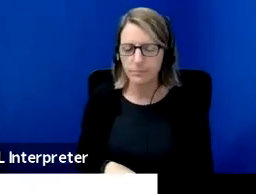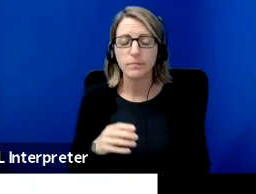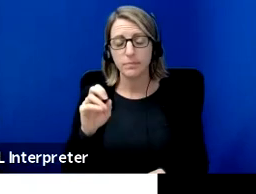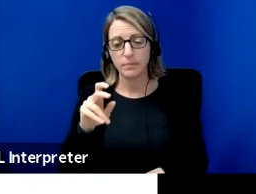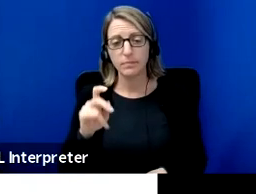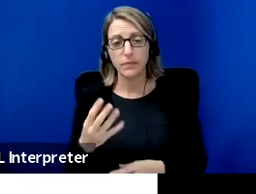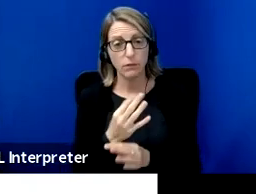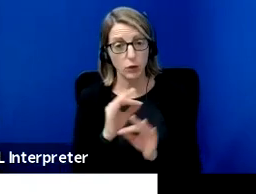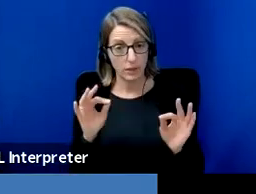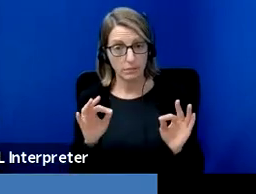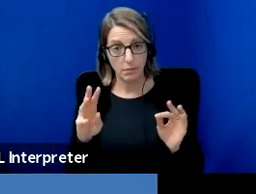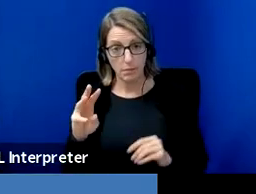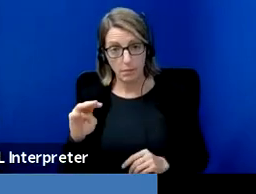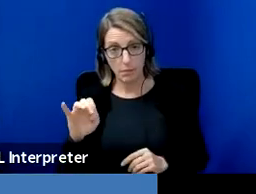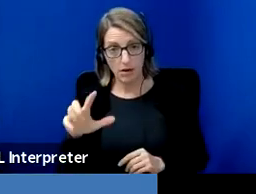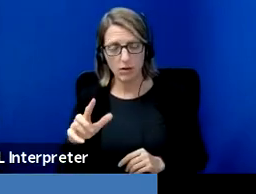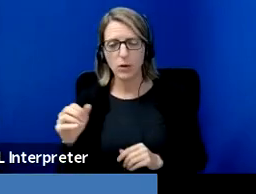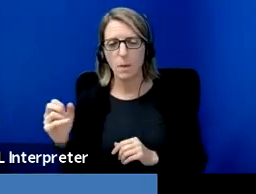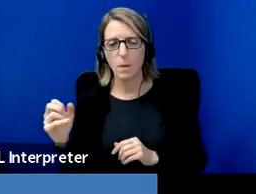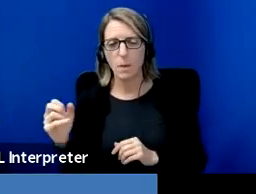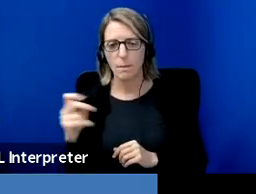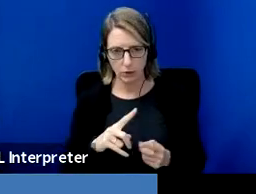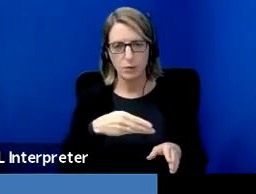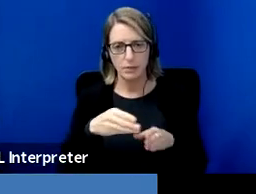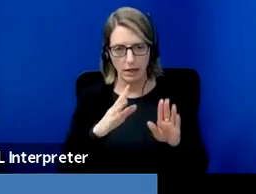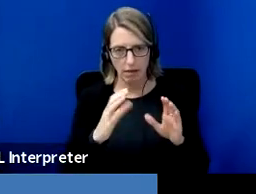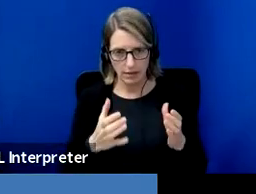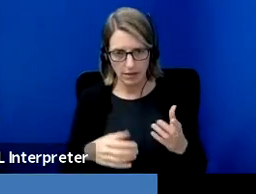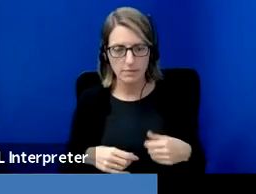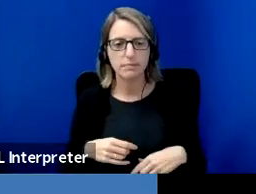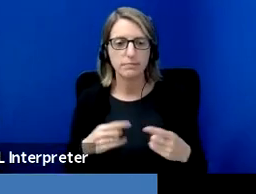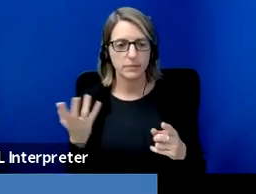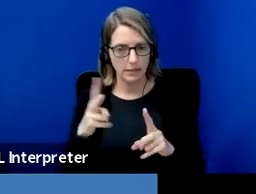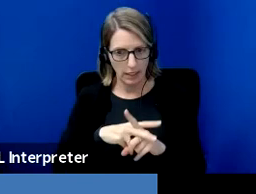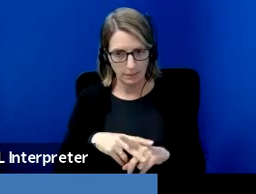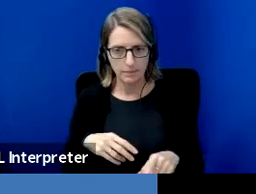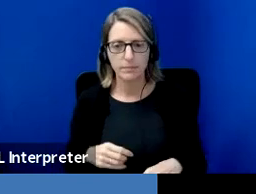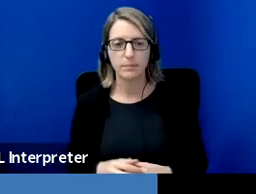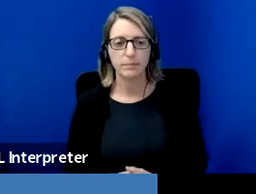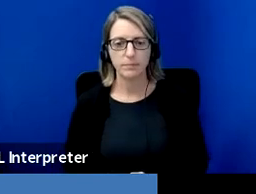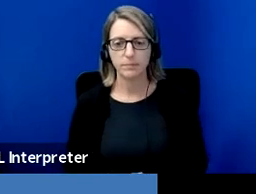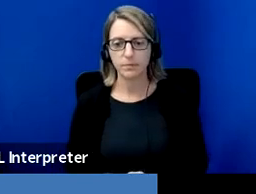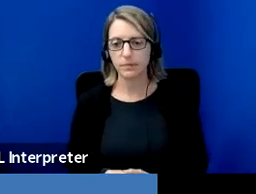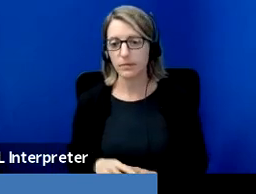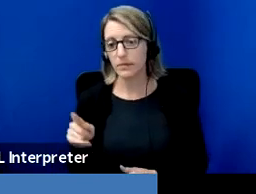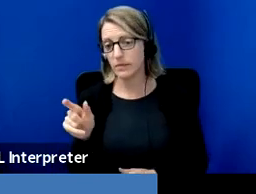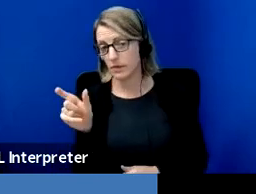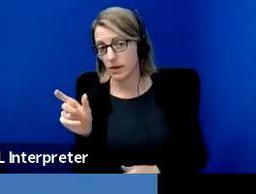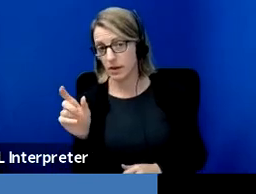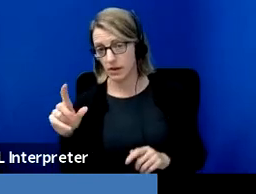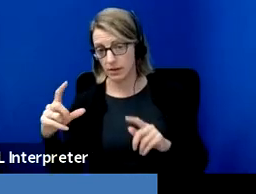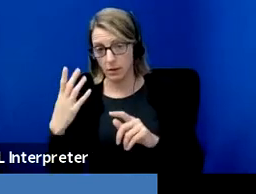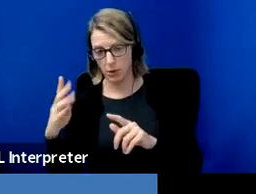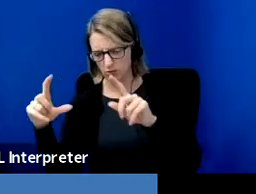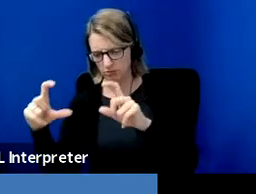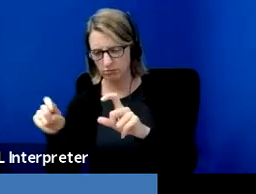you're simply going to go, I'm going to go back to my main class. There we go. See, that was assigned. They're going to go to activities. They're